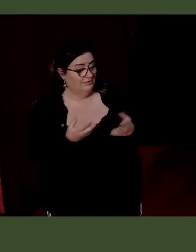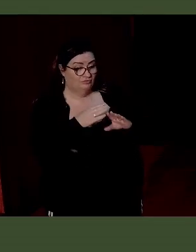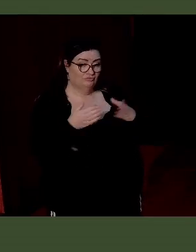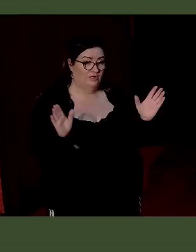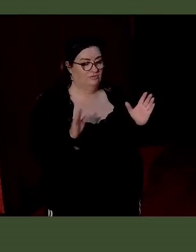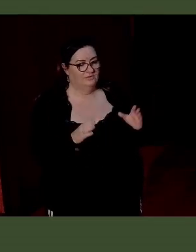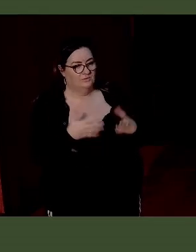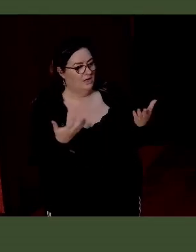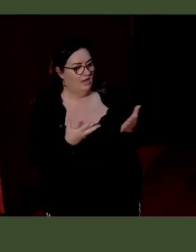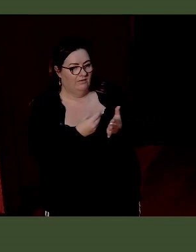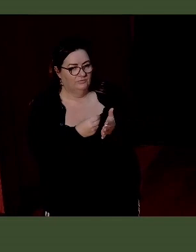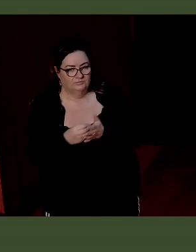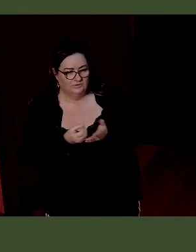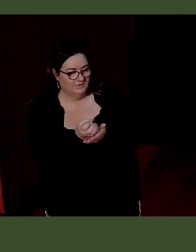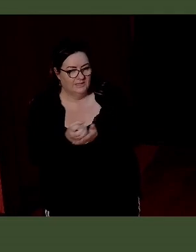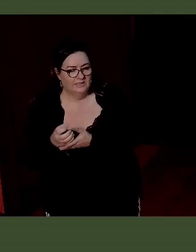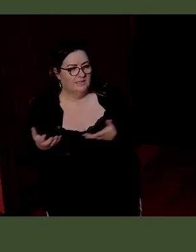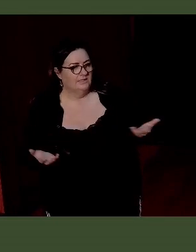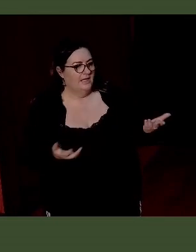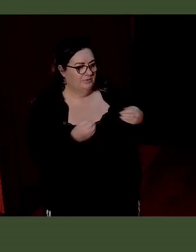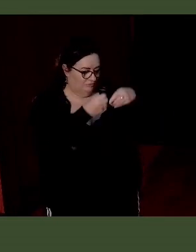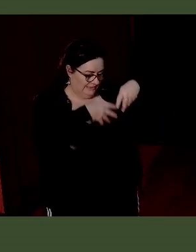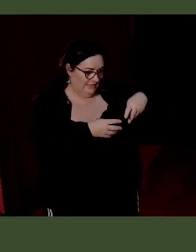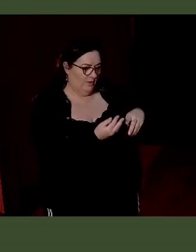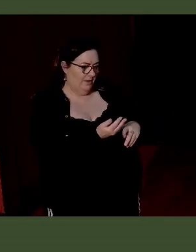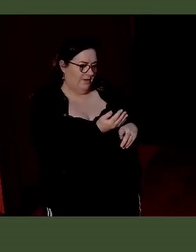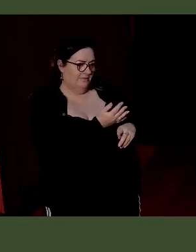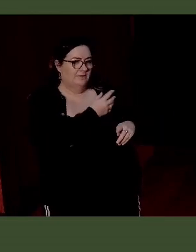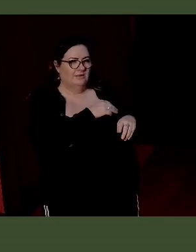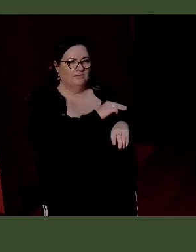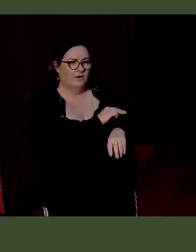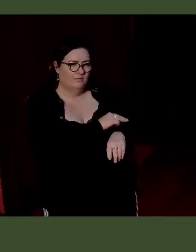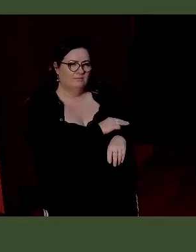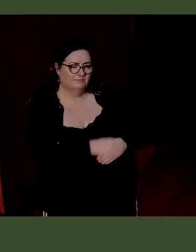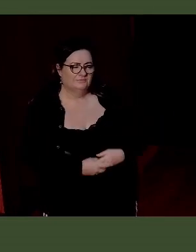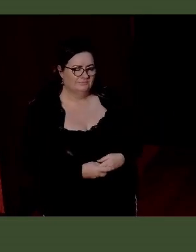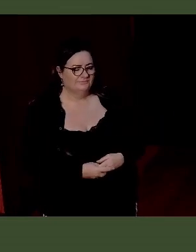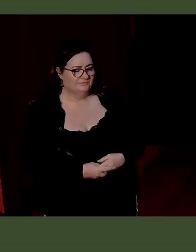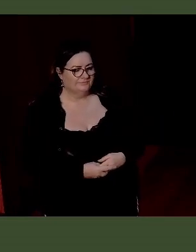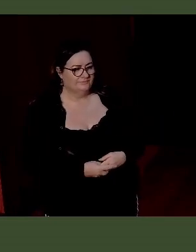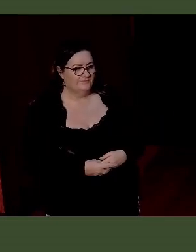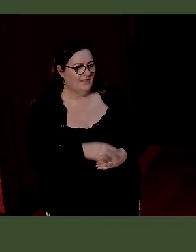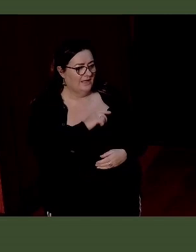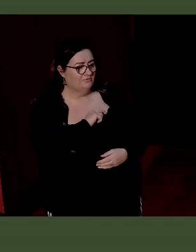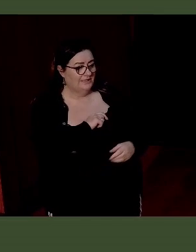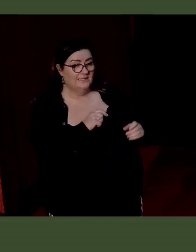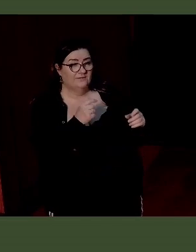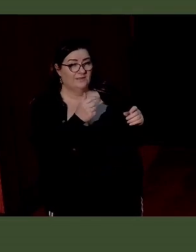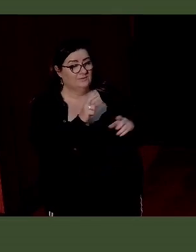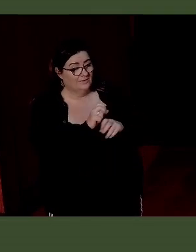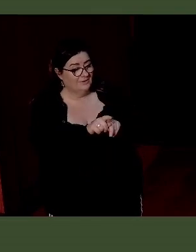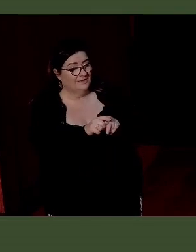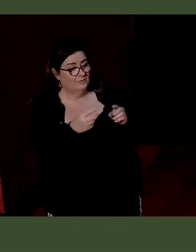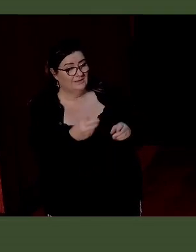financial problems of an independent Ireland were systemic, they predated all that, and more importantly, they would have applied to a 32-county Ireland